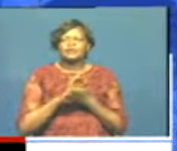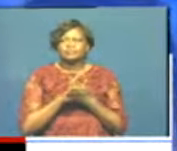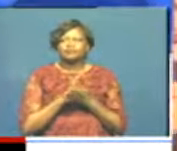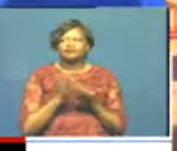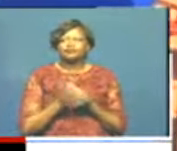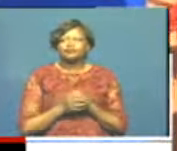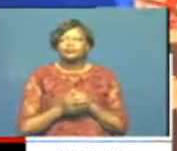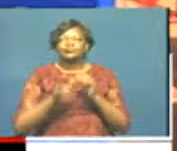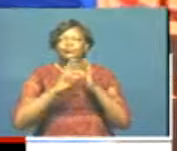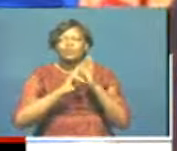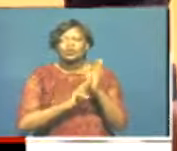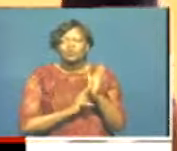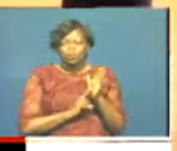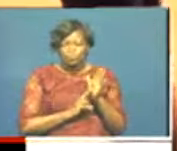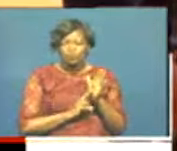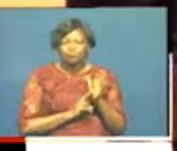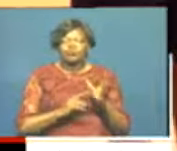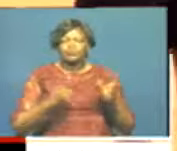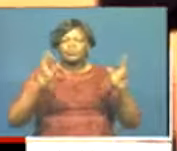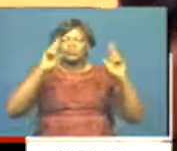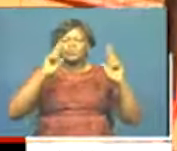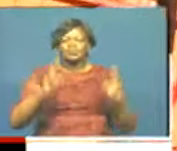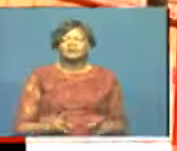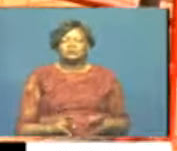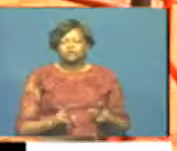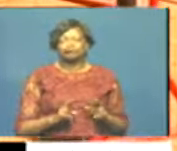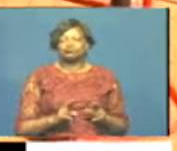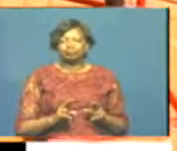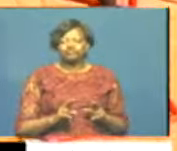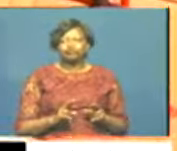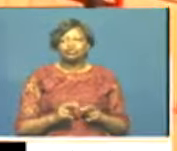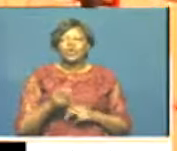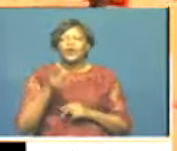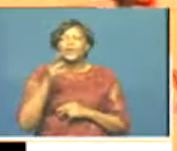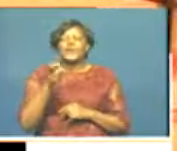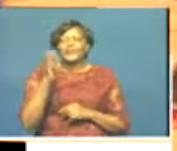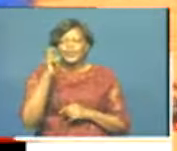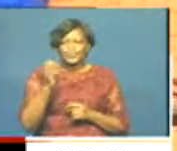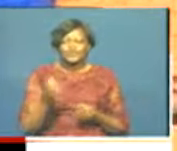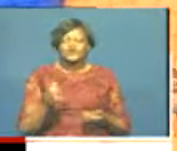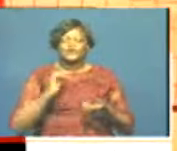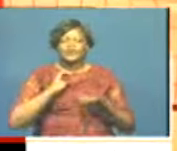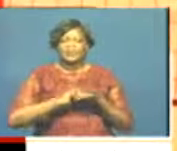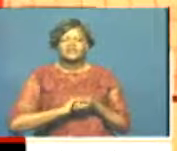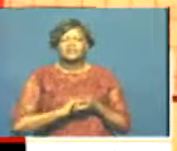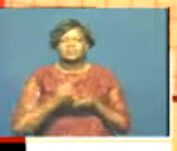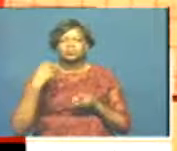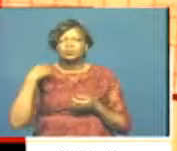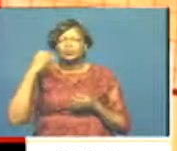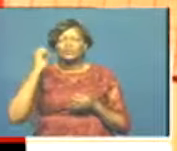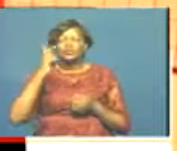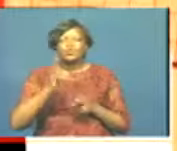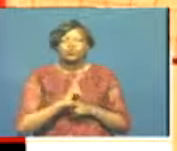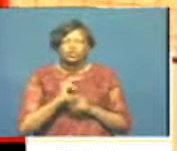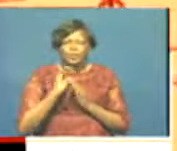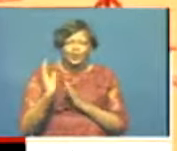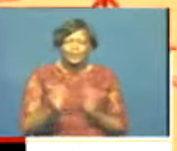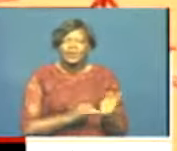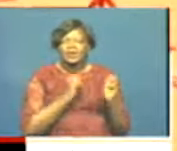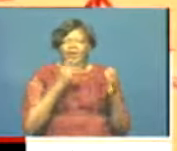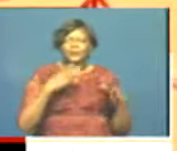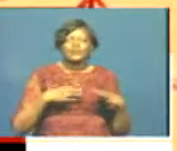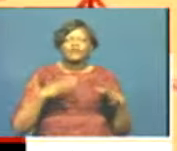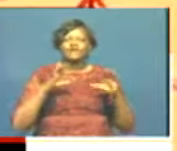rules and regulations of the International Practical Shooting Confederation. The championship will be used to prepare Kenyans for the